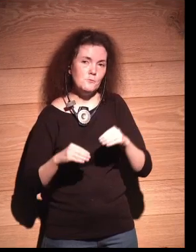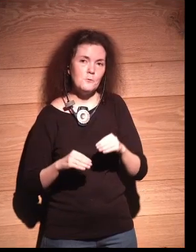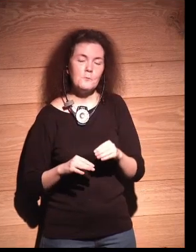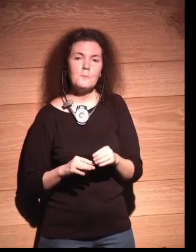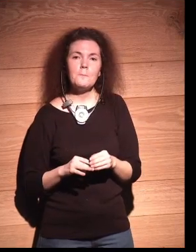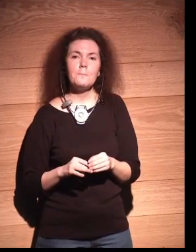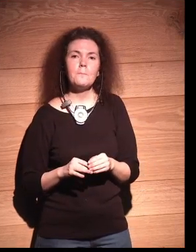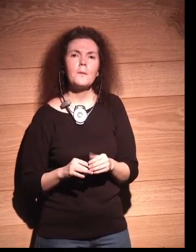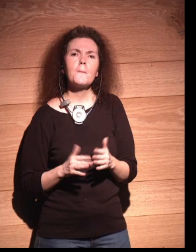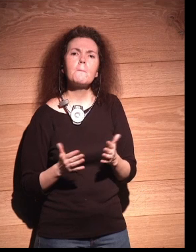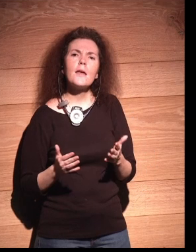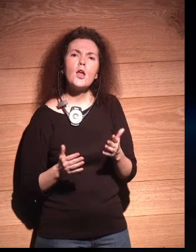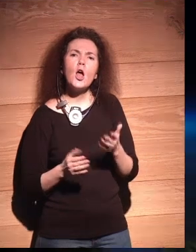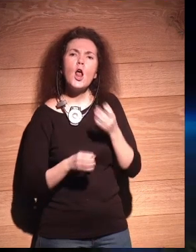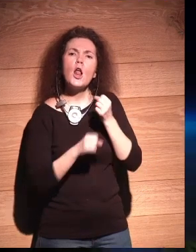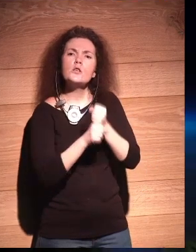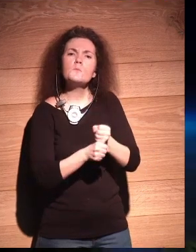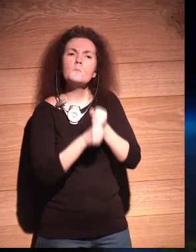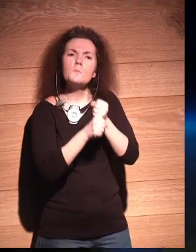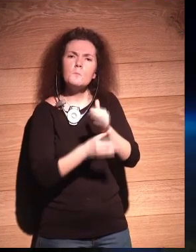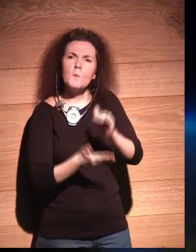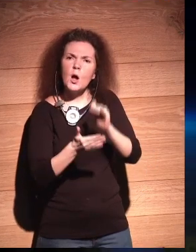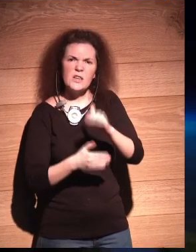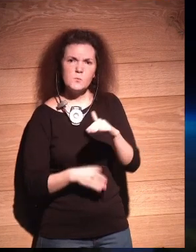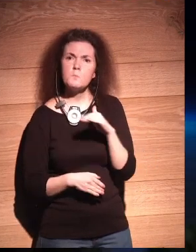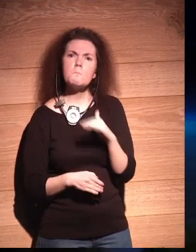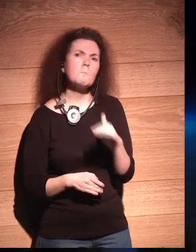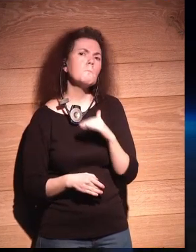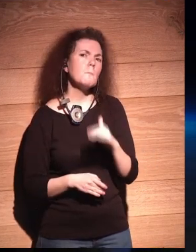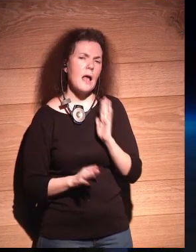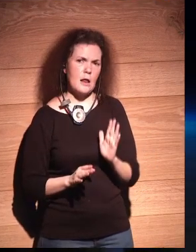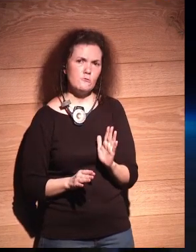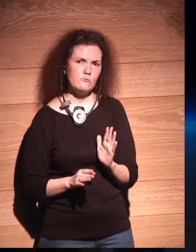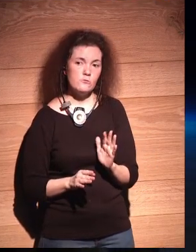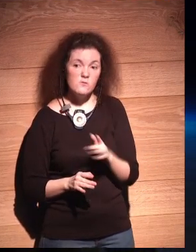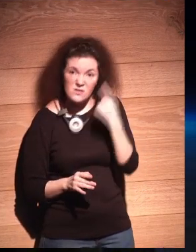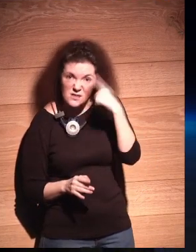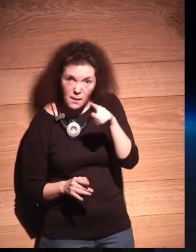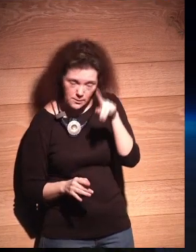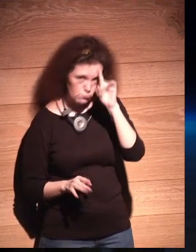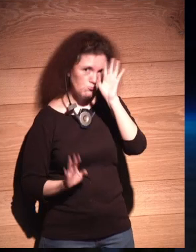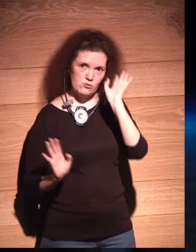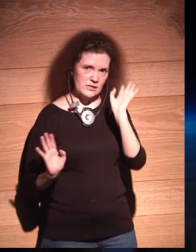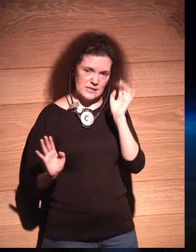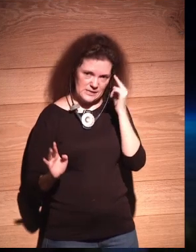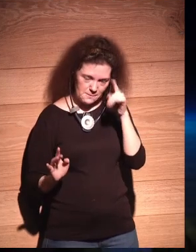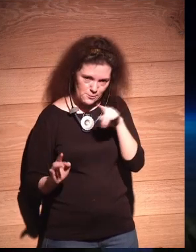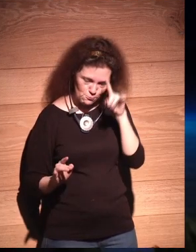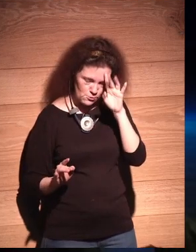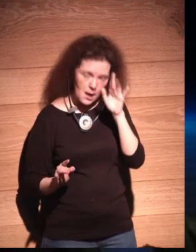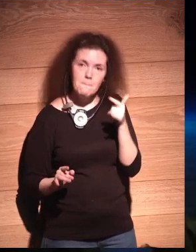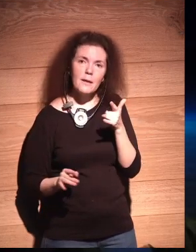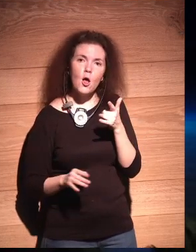and ponies, ponies are mean. I don't know if you know that, but they're like not jolly little